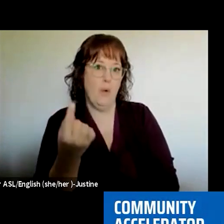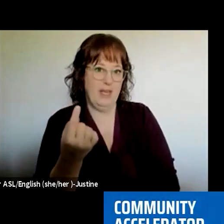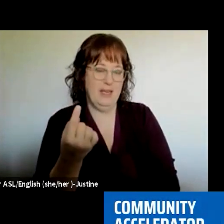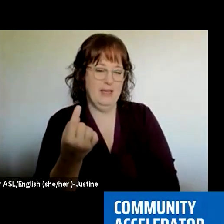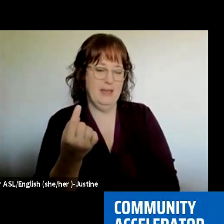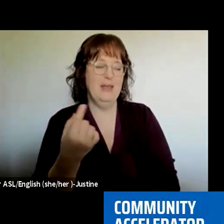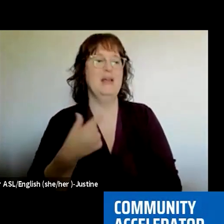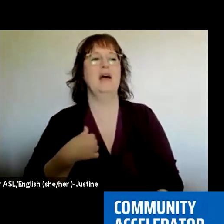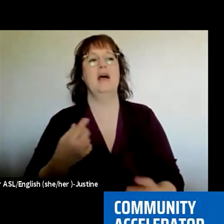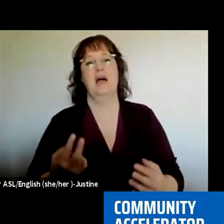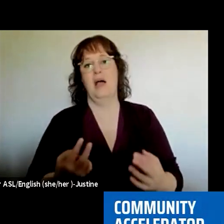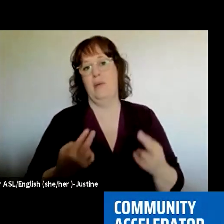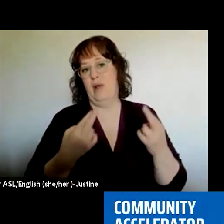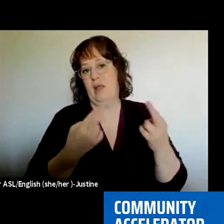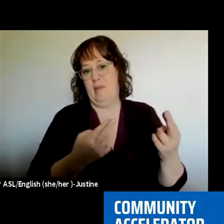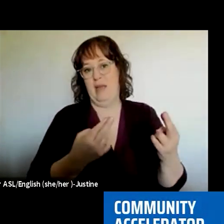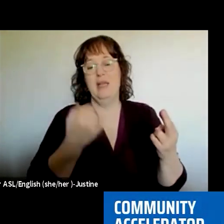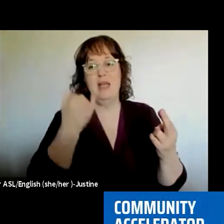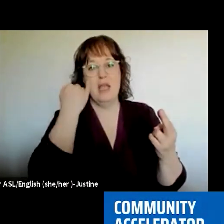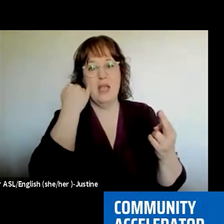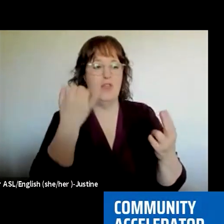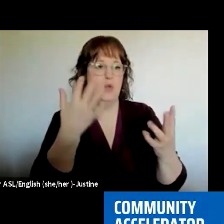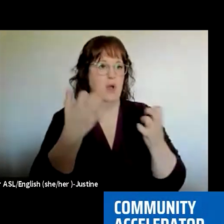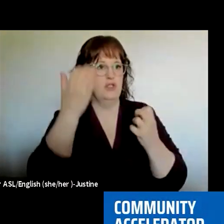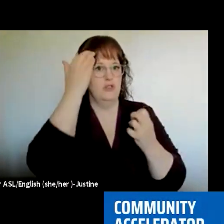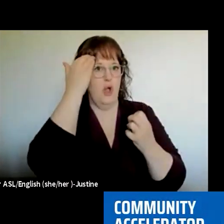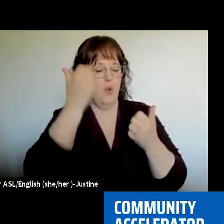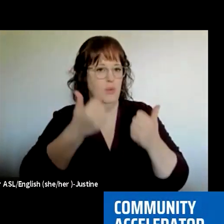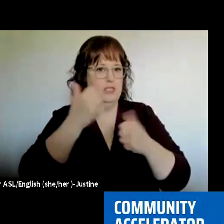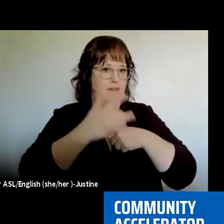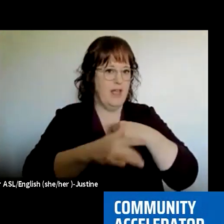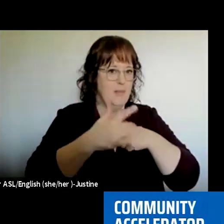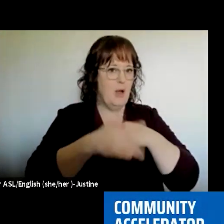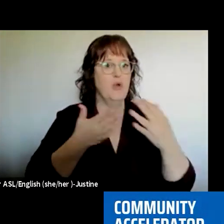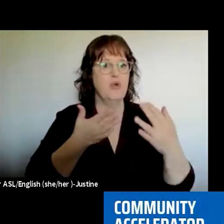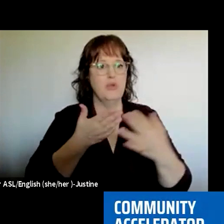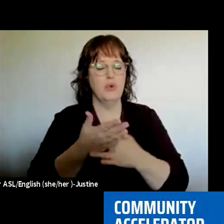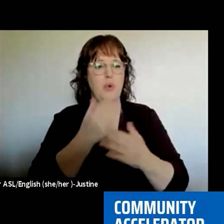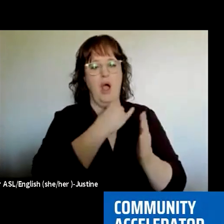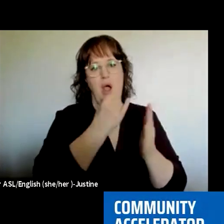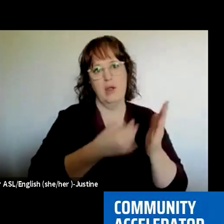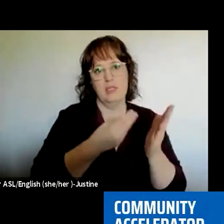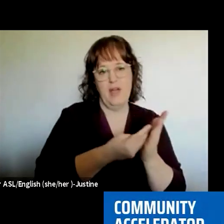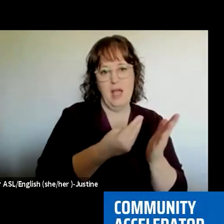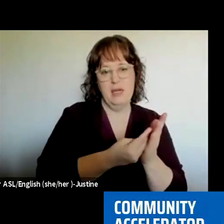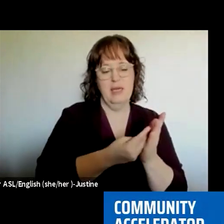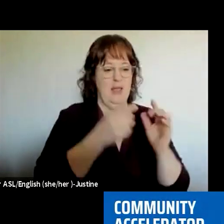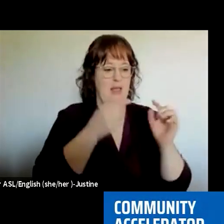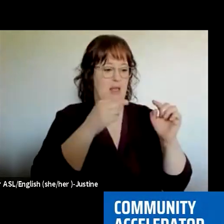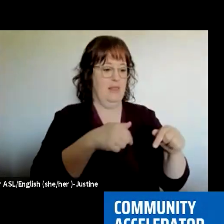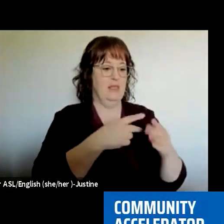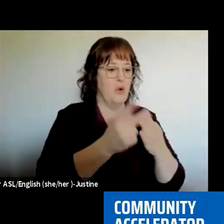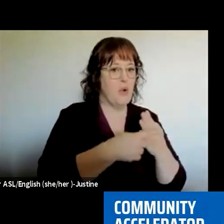recommend that everyone, if you want to stay up to date on what is available through Arts Fund about this grant program or any other grant programs that we